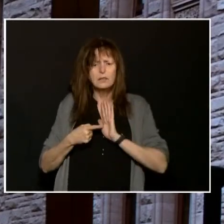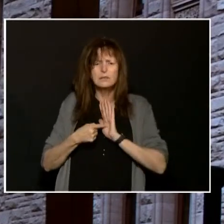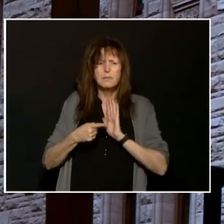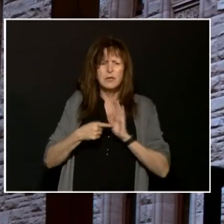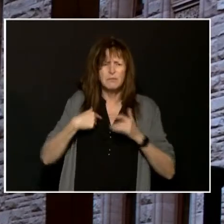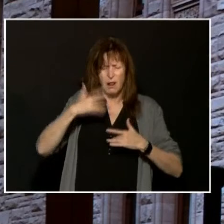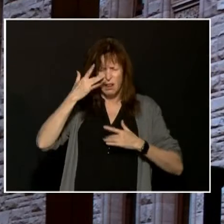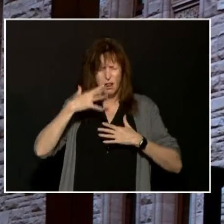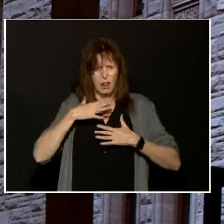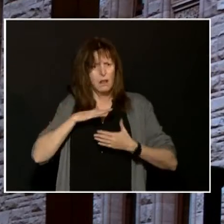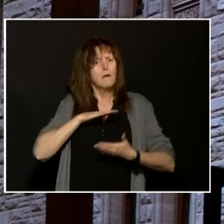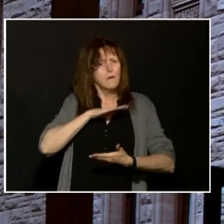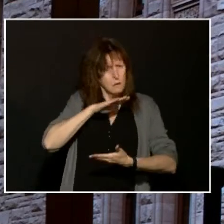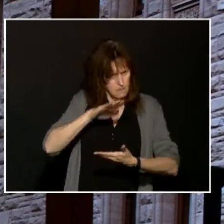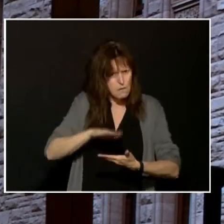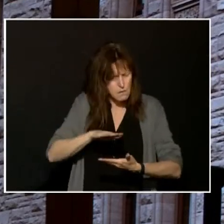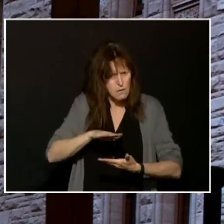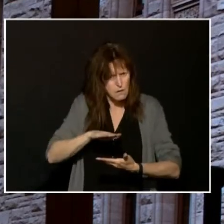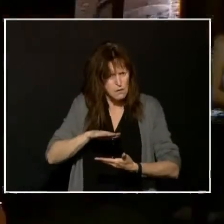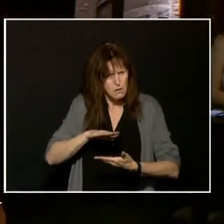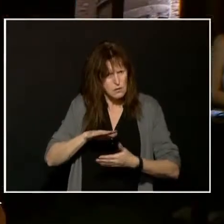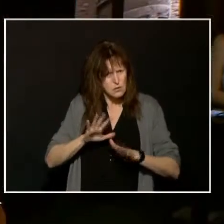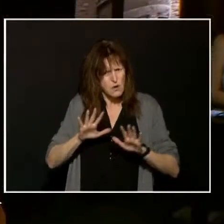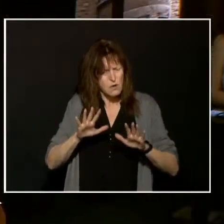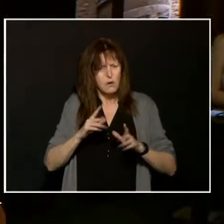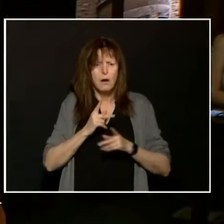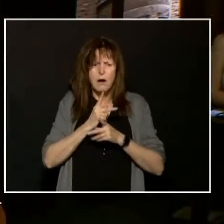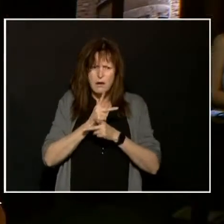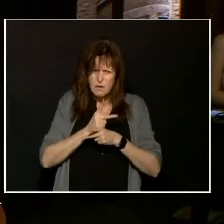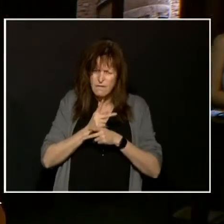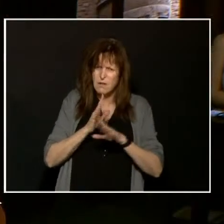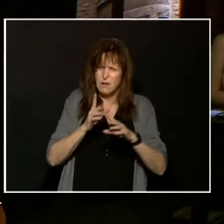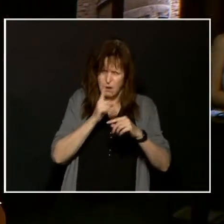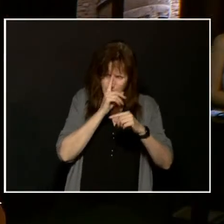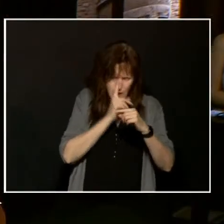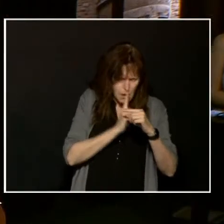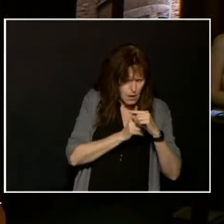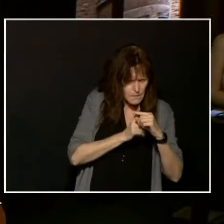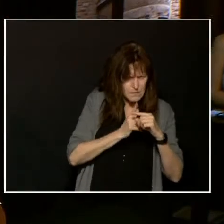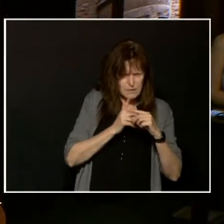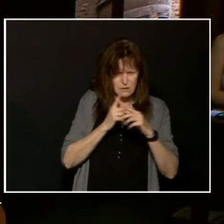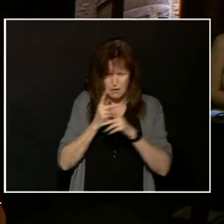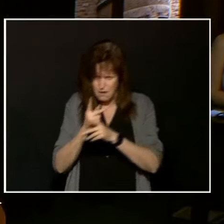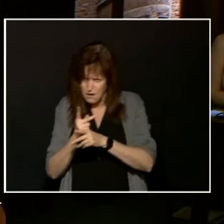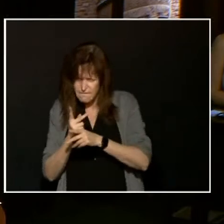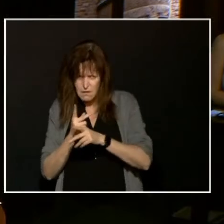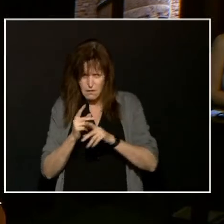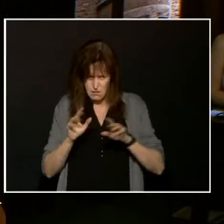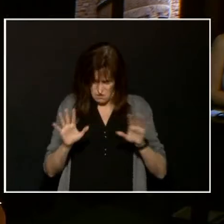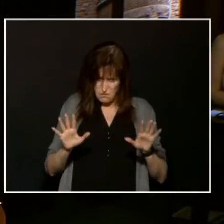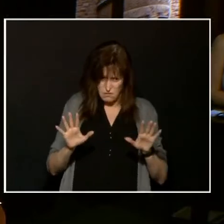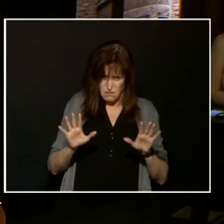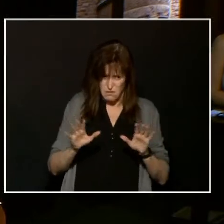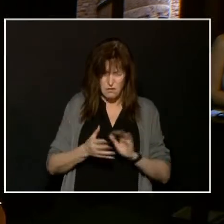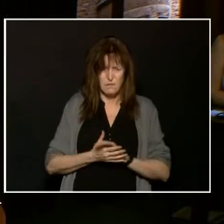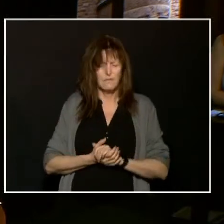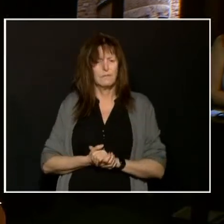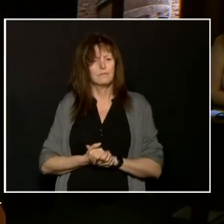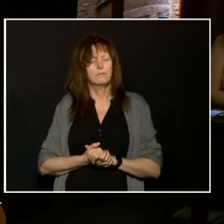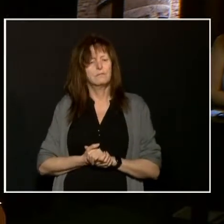I said, cautiously optimistic. Next question. Sergio Rangio, CTV.